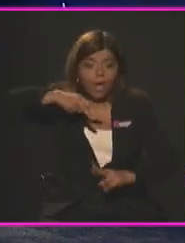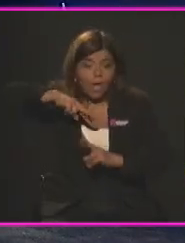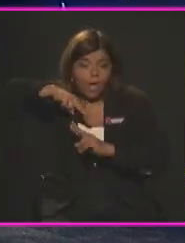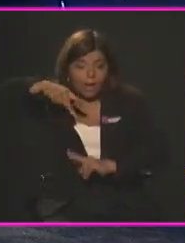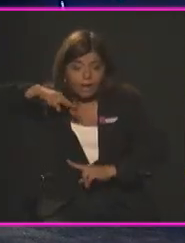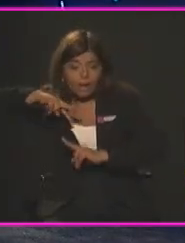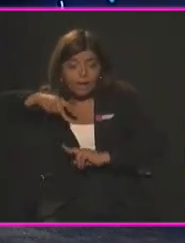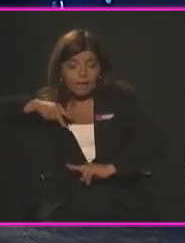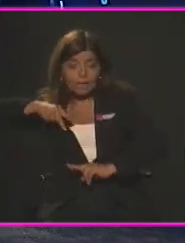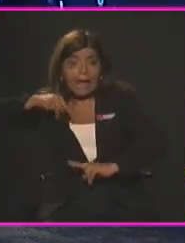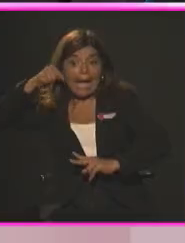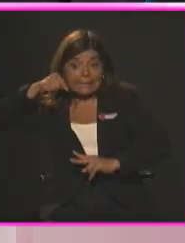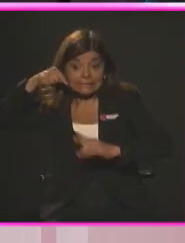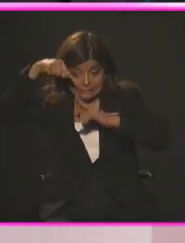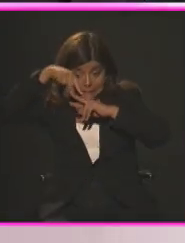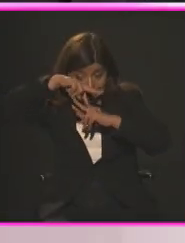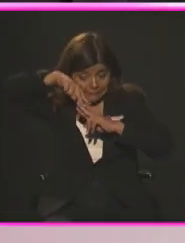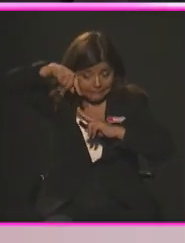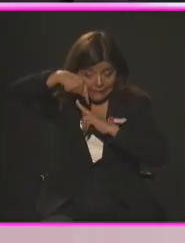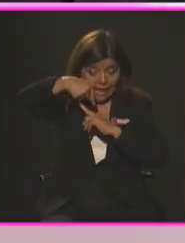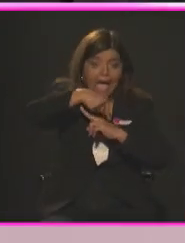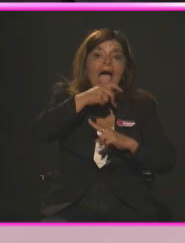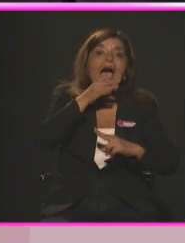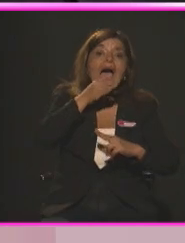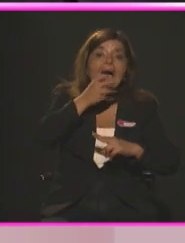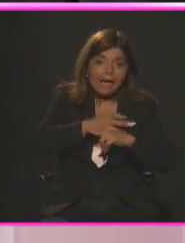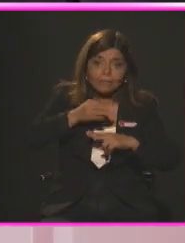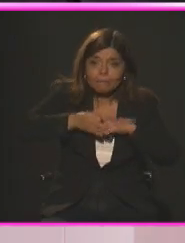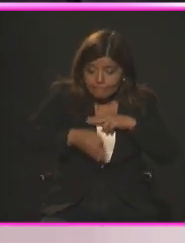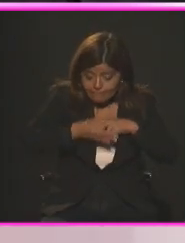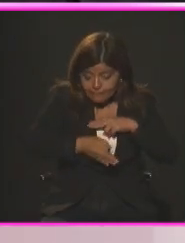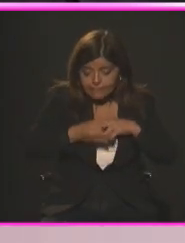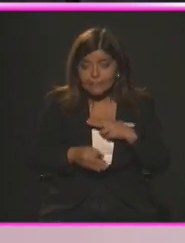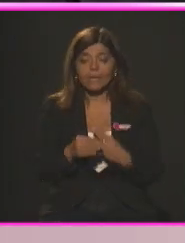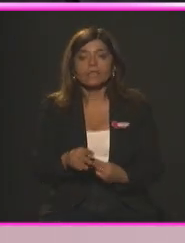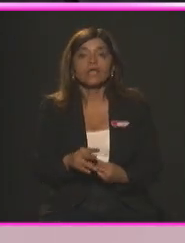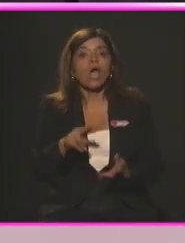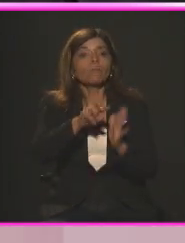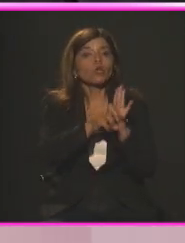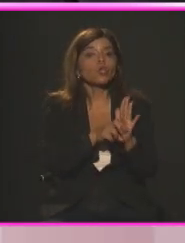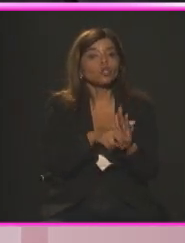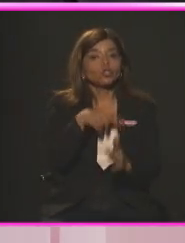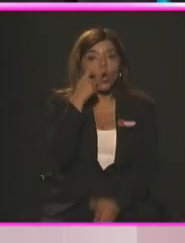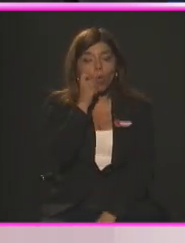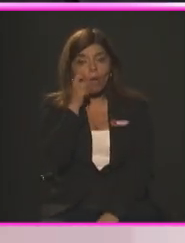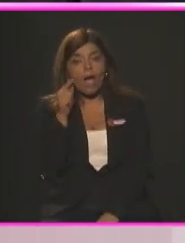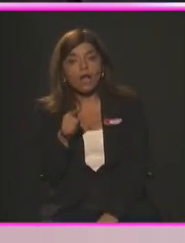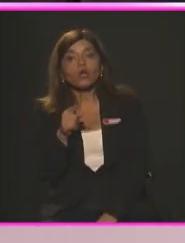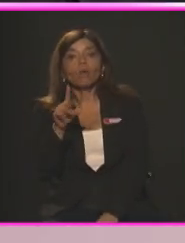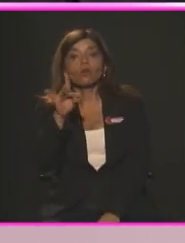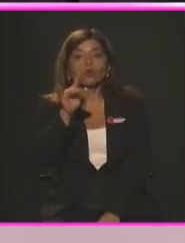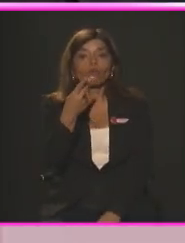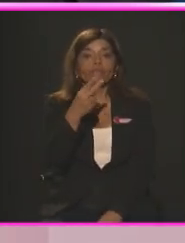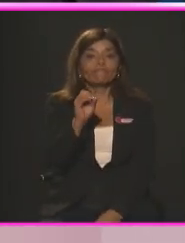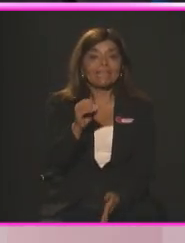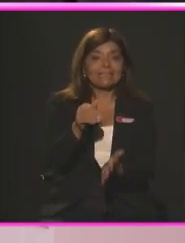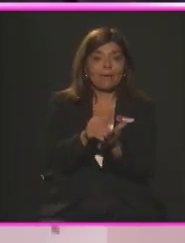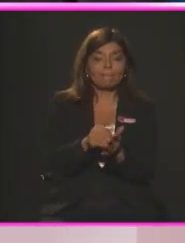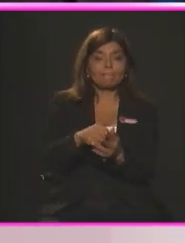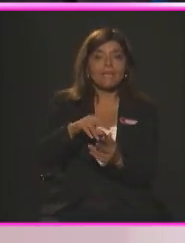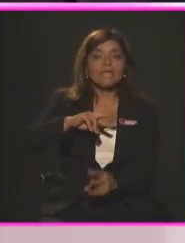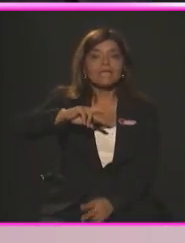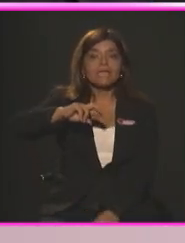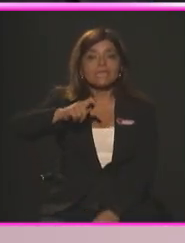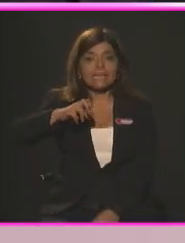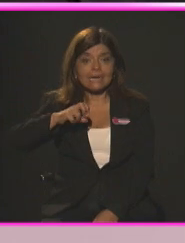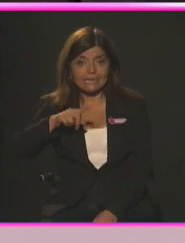by the Human Genome Project. But amazingly, the Human Microbiome Project and MetaHit and others show that we